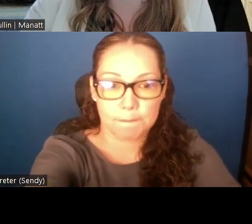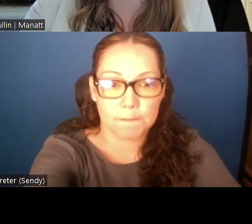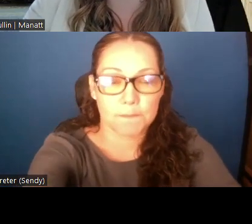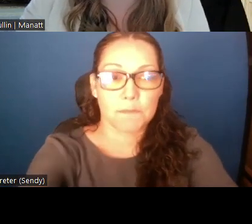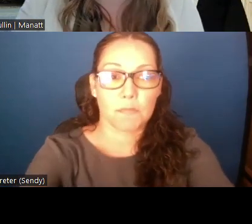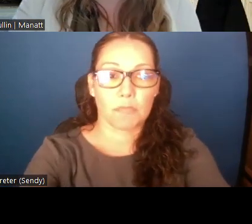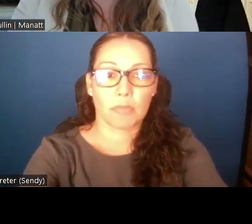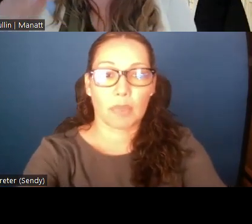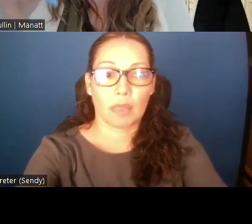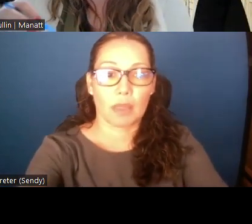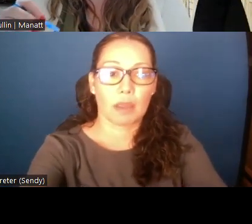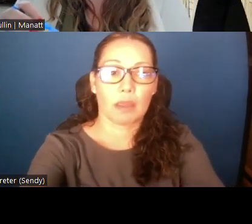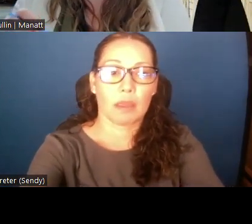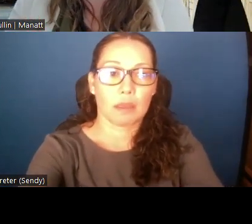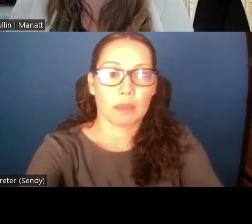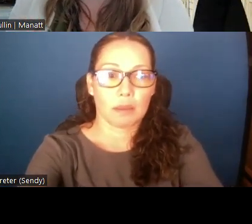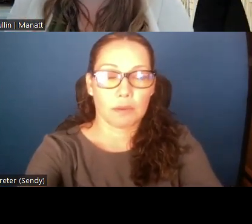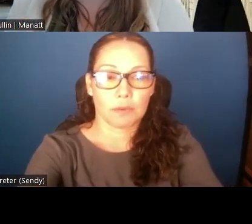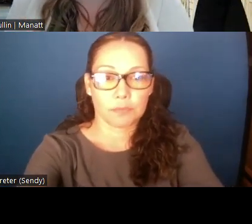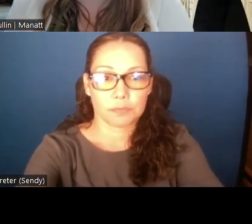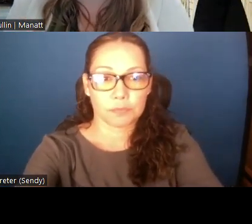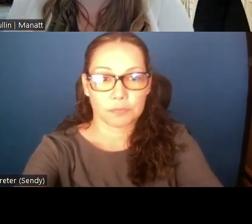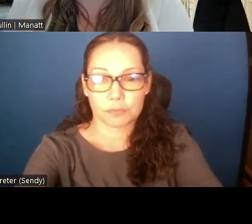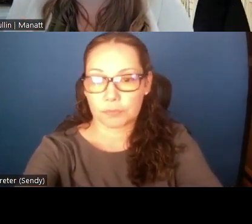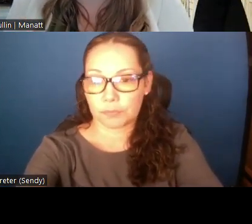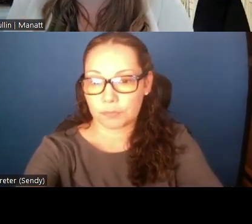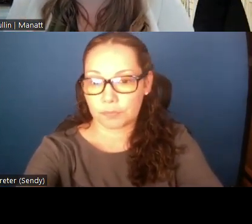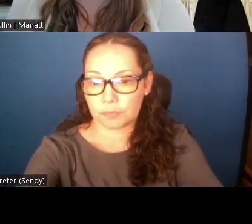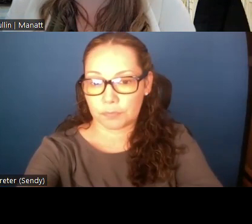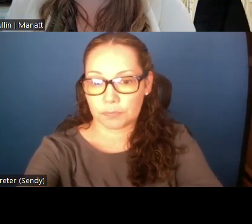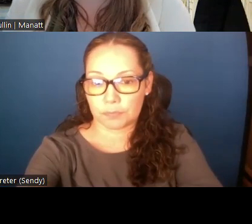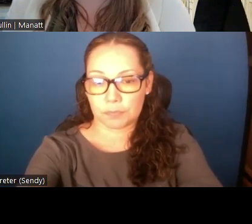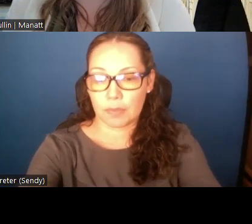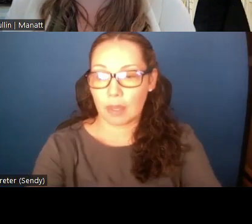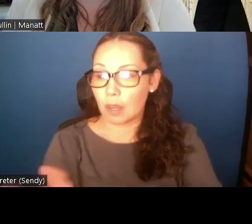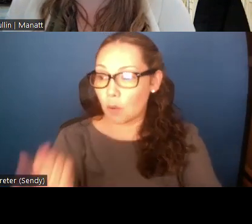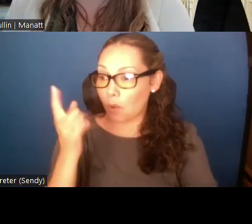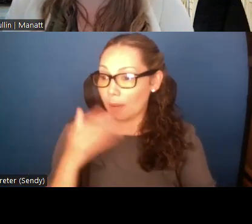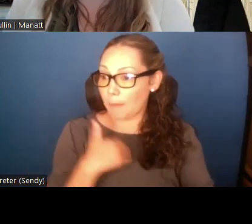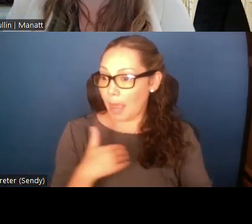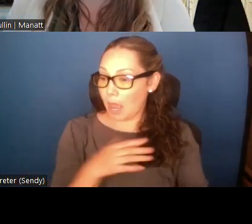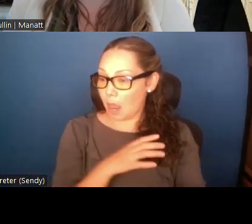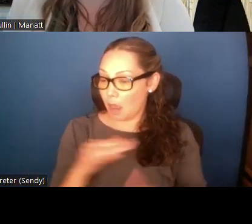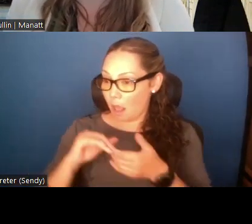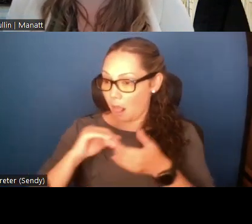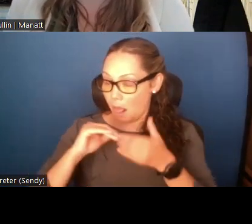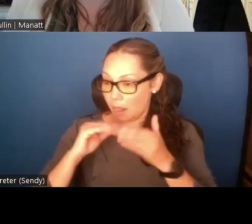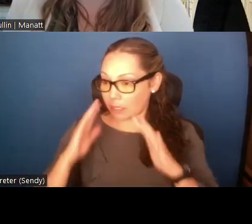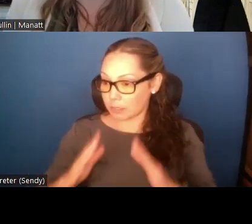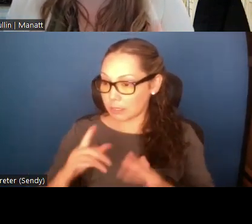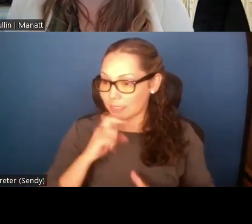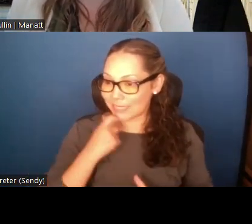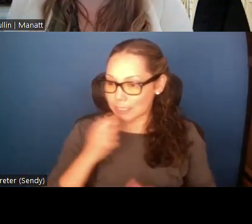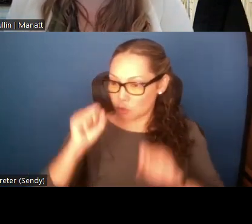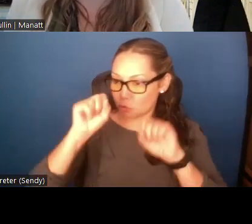of my colleagues just dropped that link in the chat for work group members. I'm going to ask members of the work group to go ahead